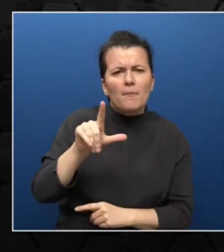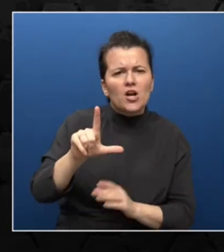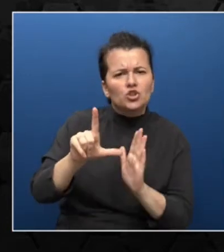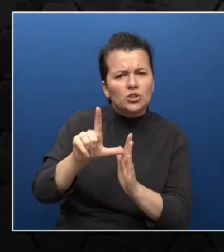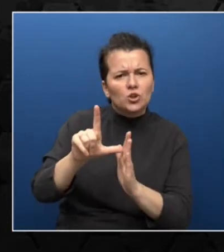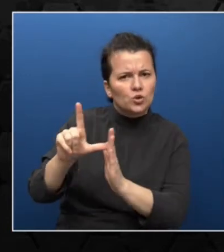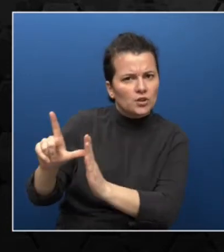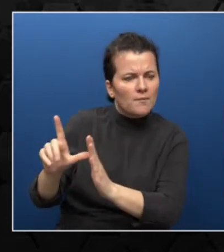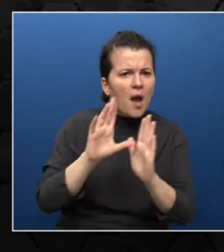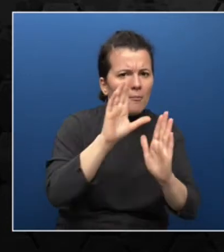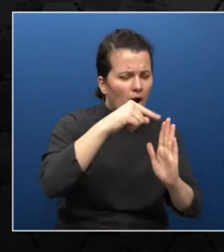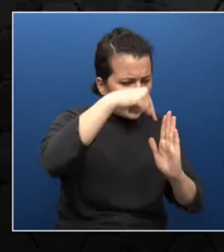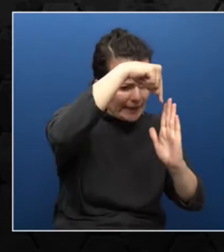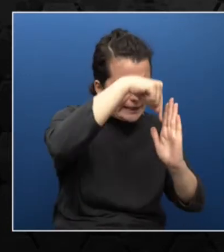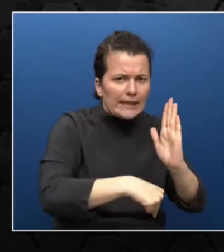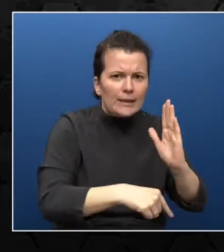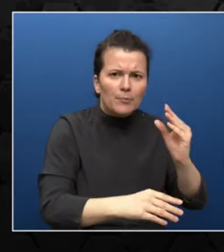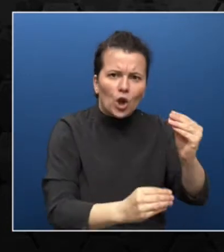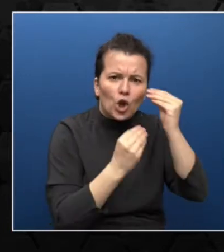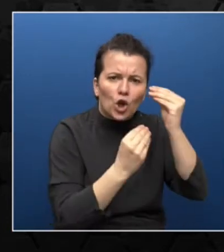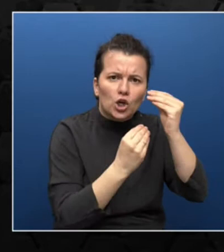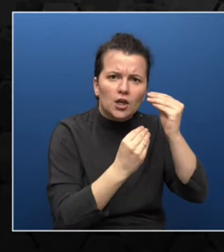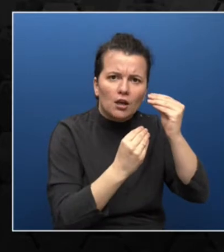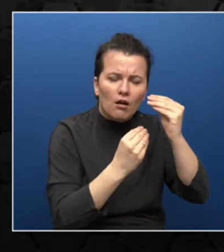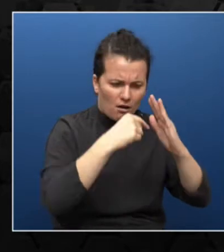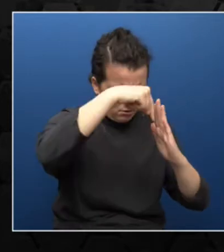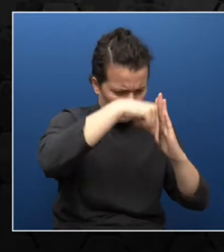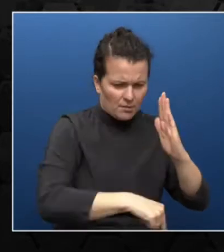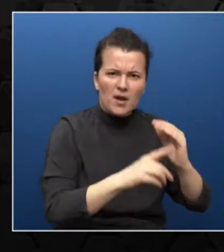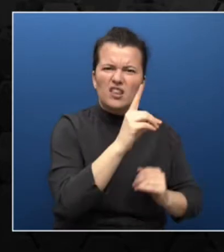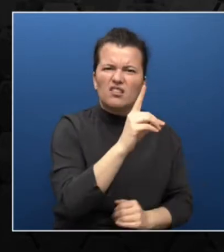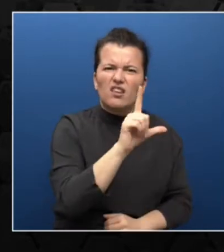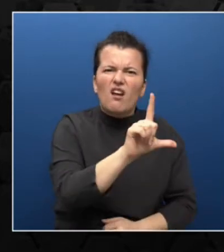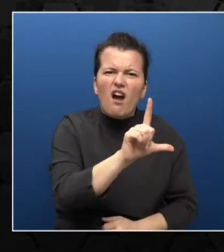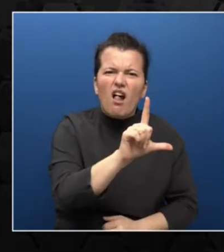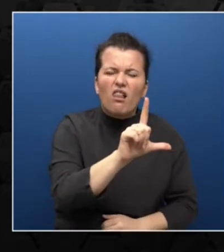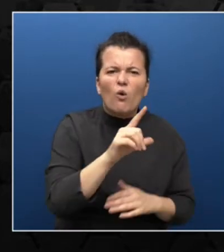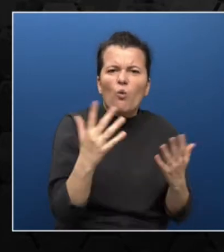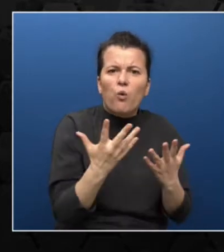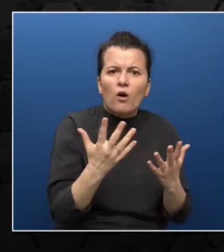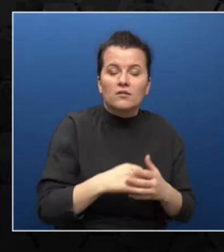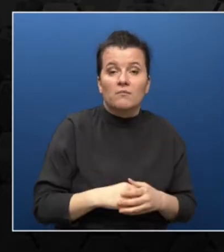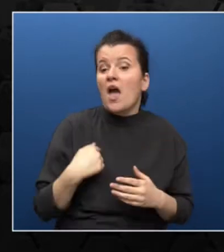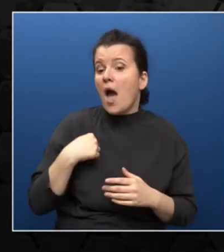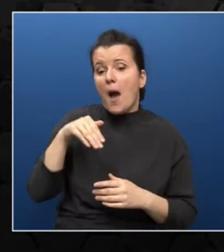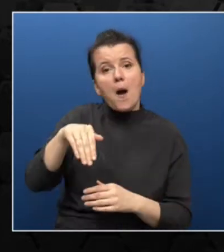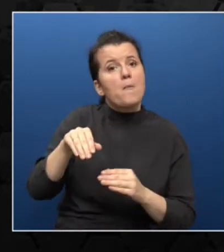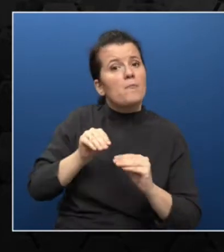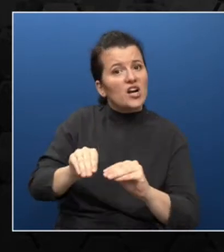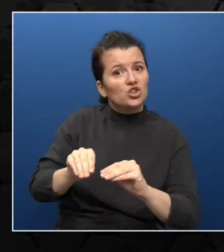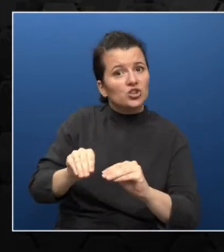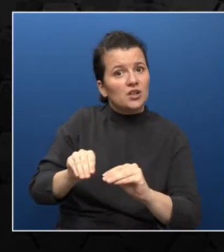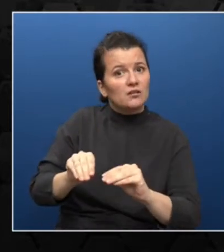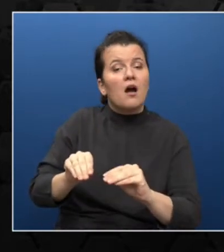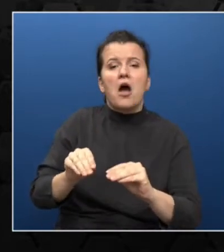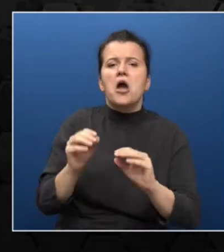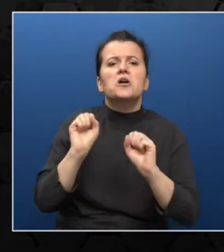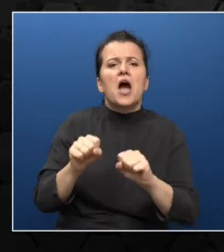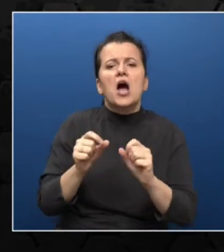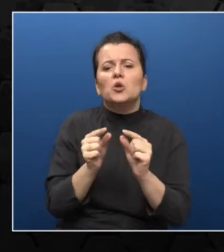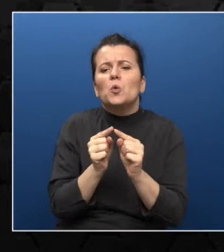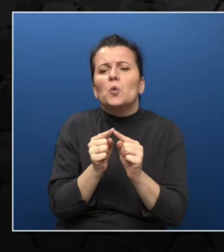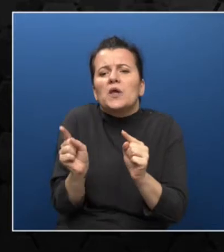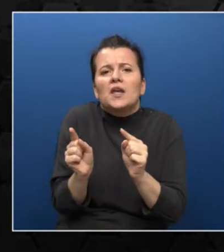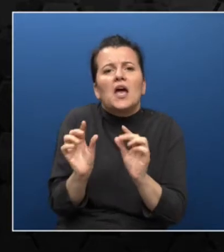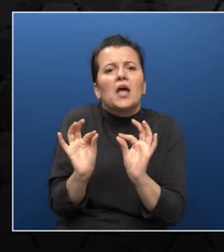my machine learning model is learning, right? So if I'm talking about, let's say, a linear data, a generalized answer for that can be a single line. And we all know